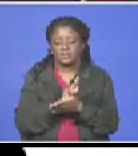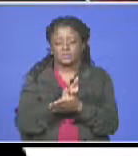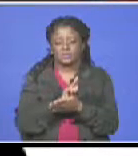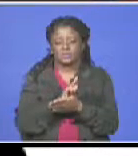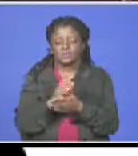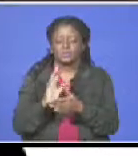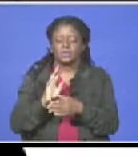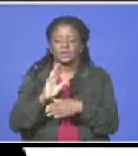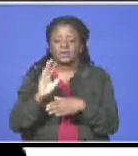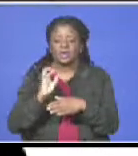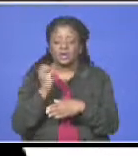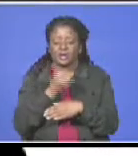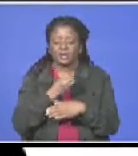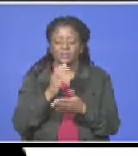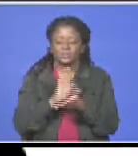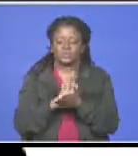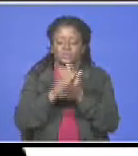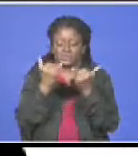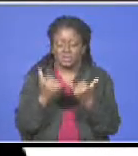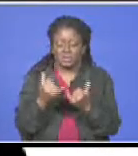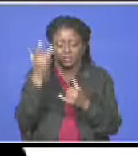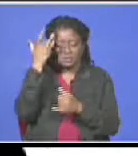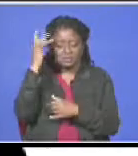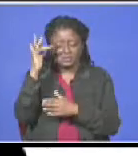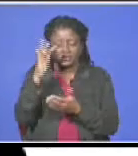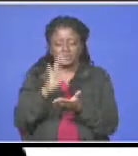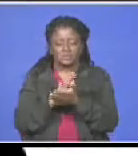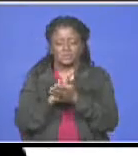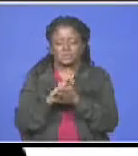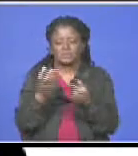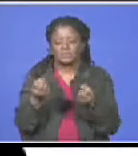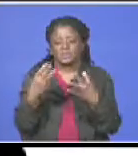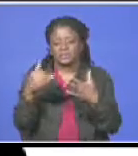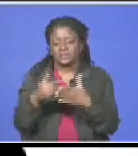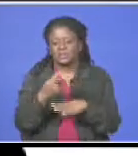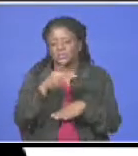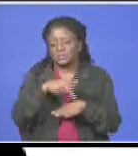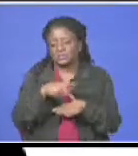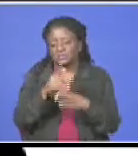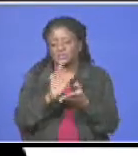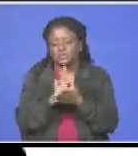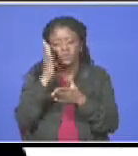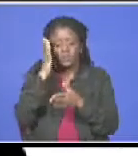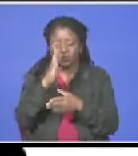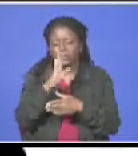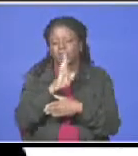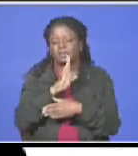you can go there and do what you got to do. And many of the New Providence schools are